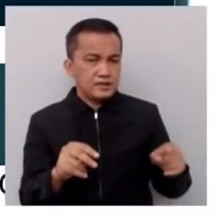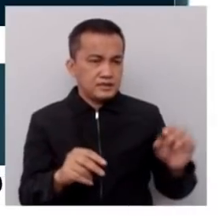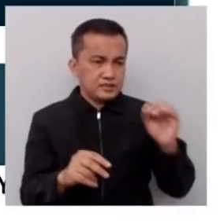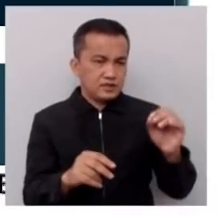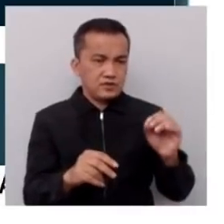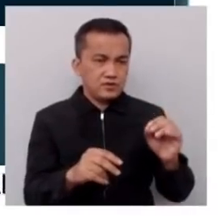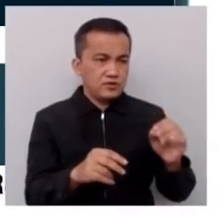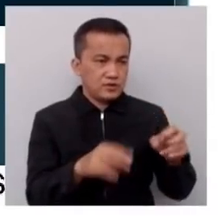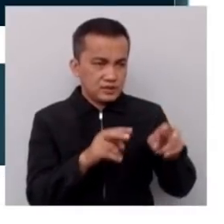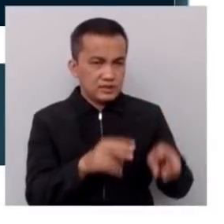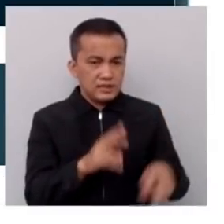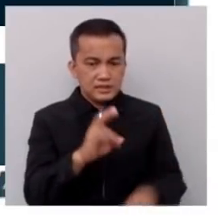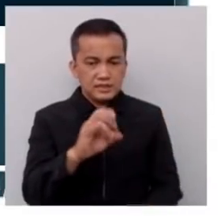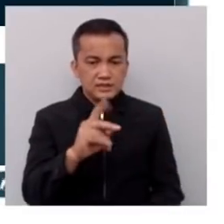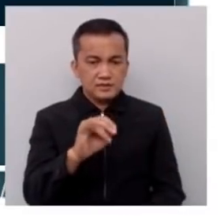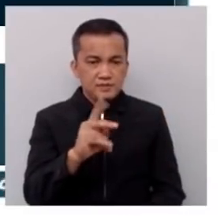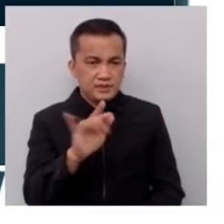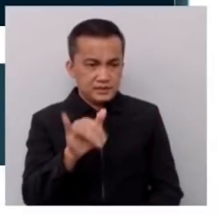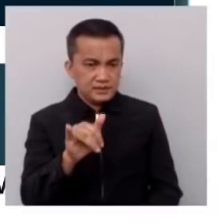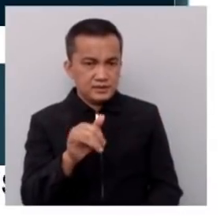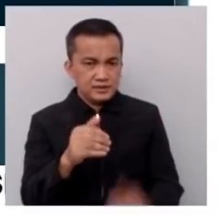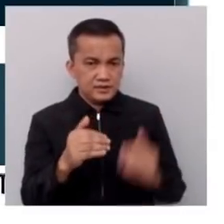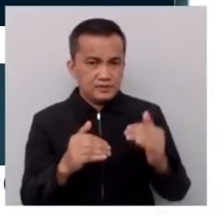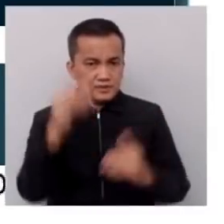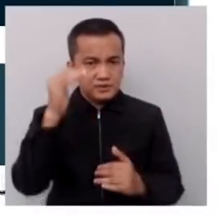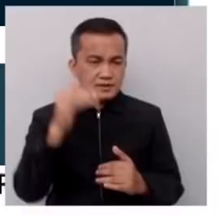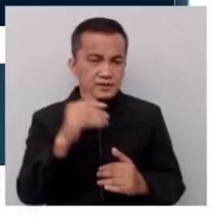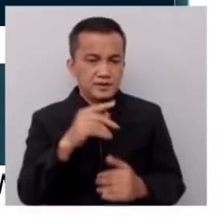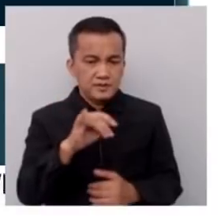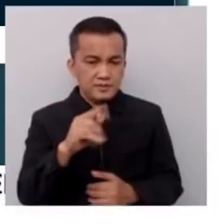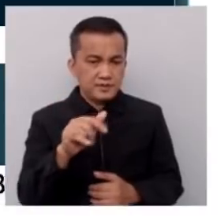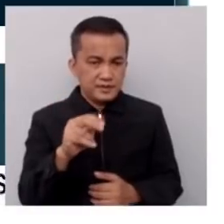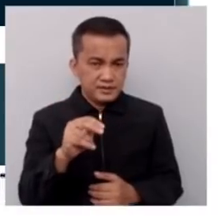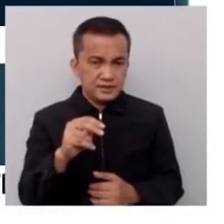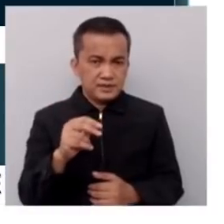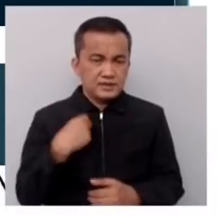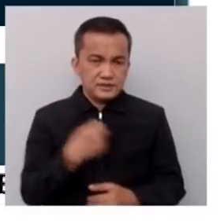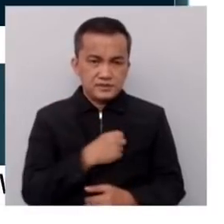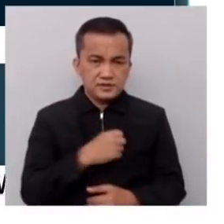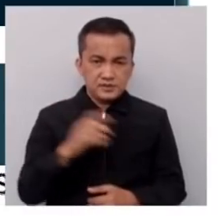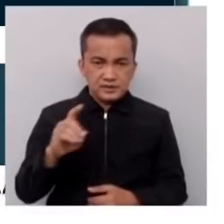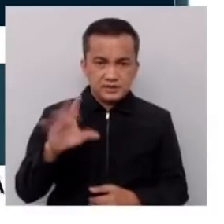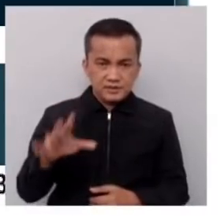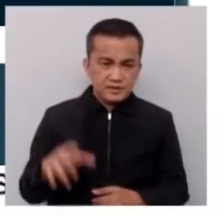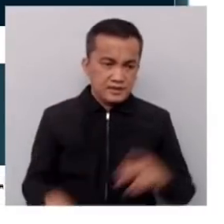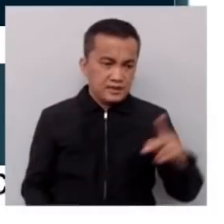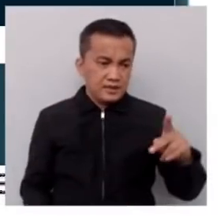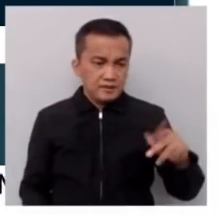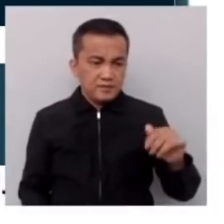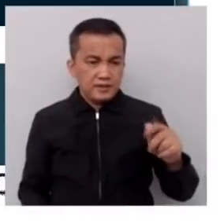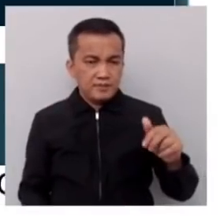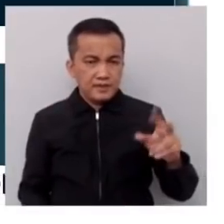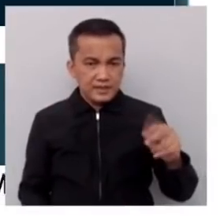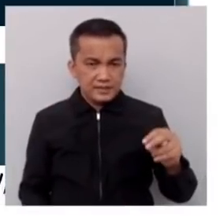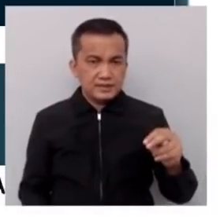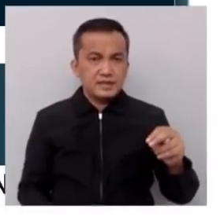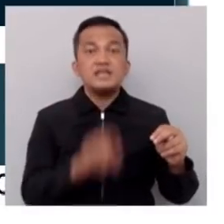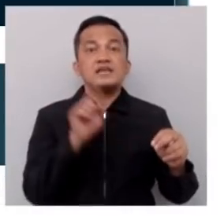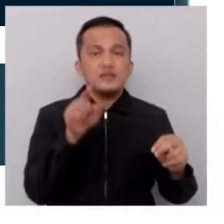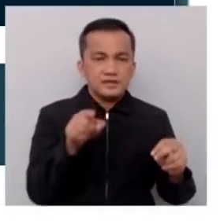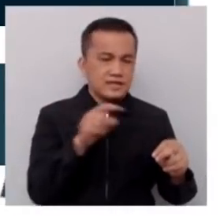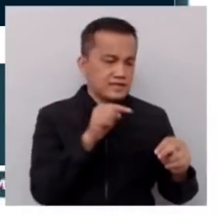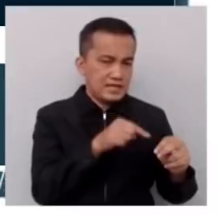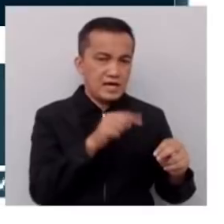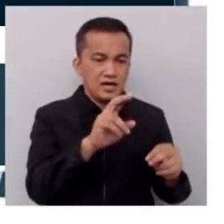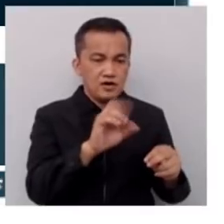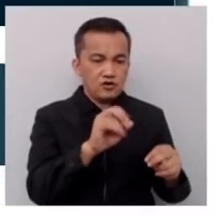know, the huge difference between Palparan and Senator Leila de Lima is that Palparan is convicted of a crime